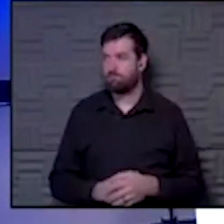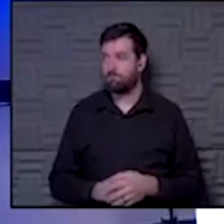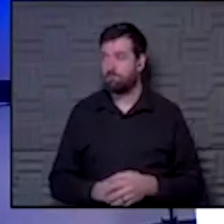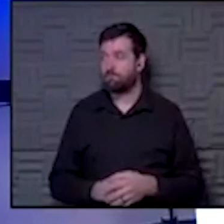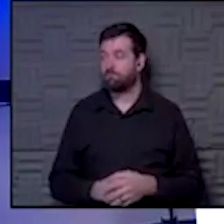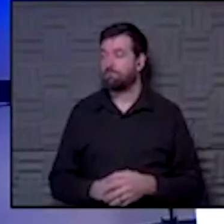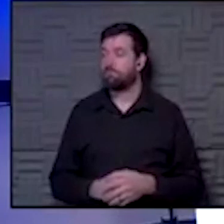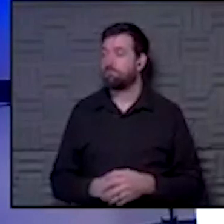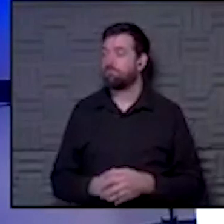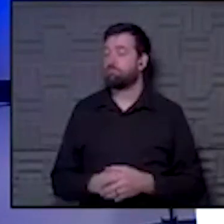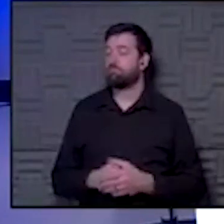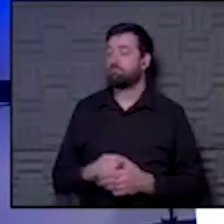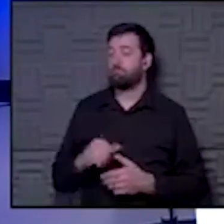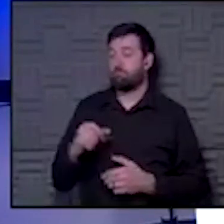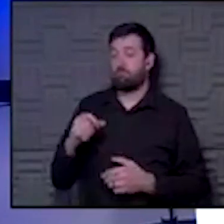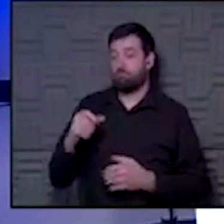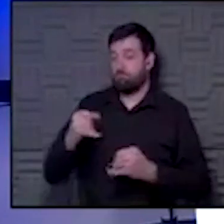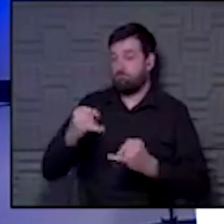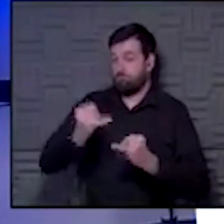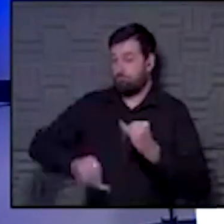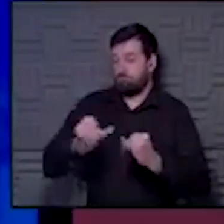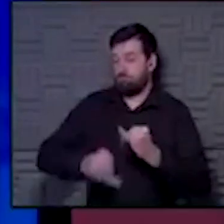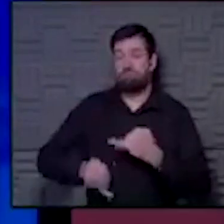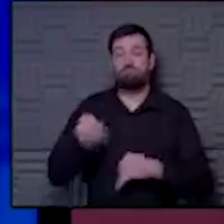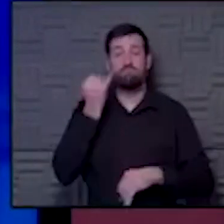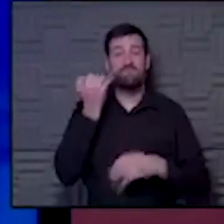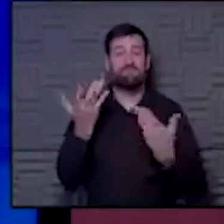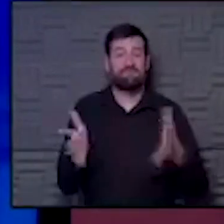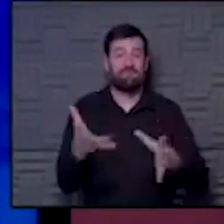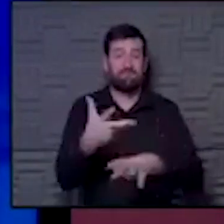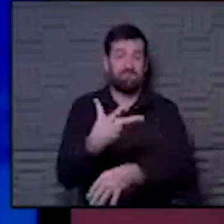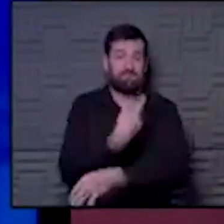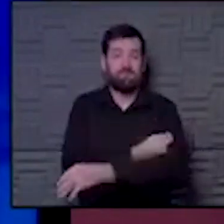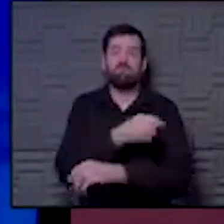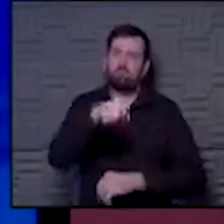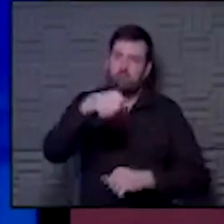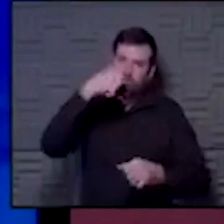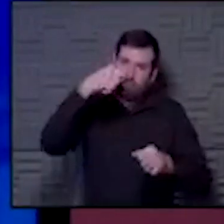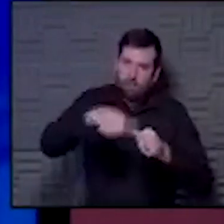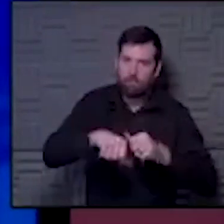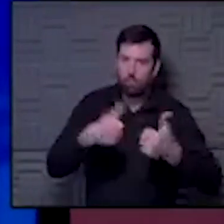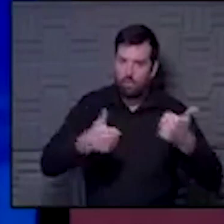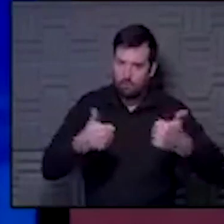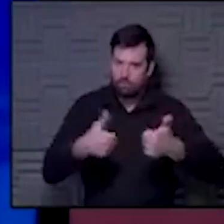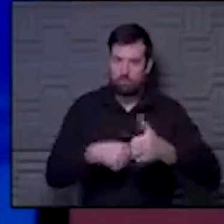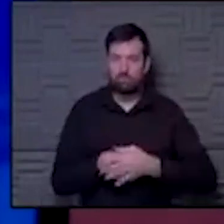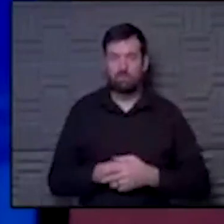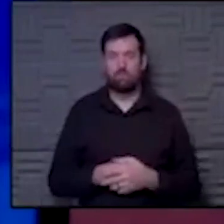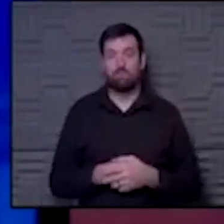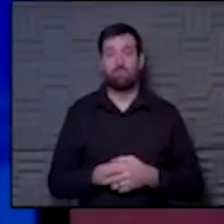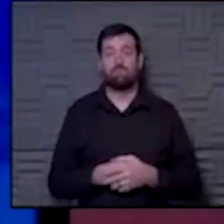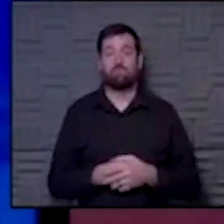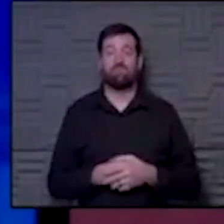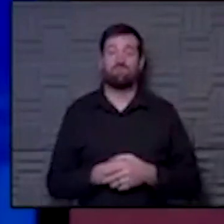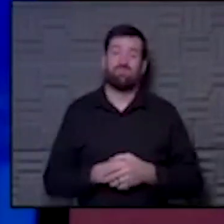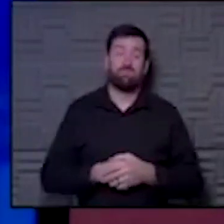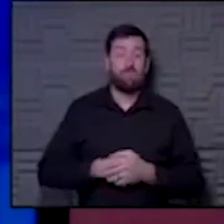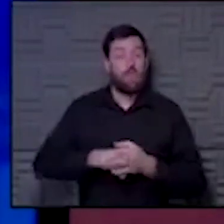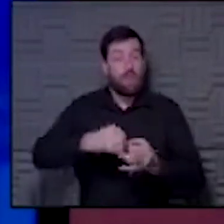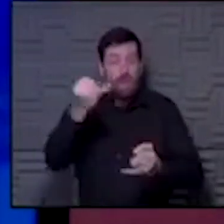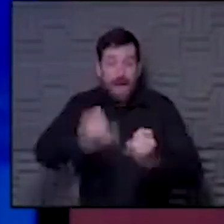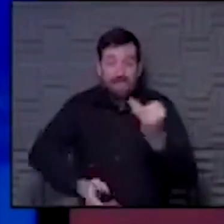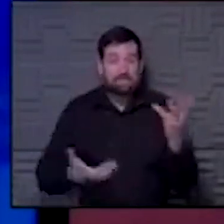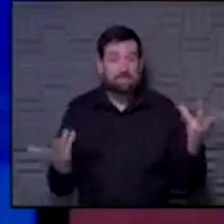Yeah, I think the final one is people who get the vaccine have to remember which one they got, because the final fail-safe